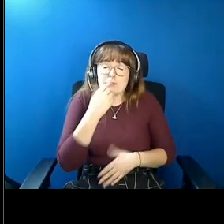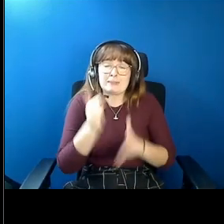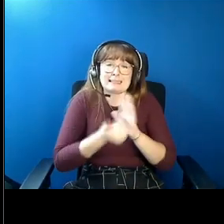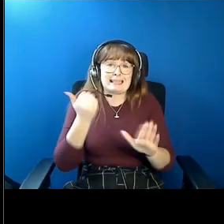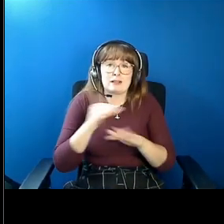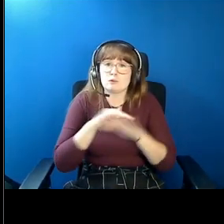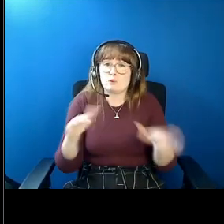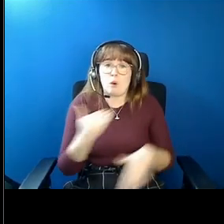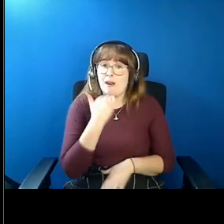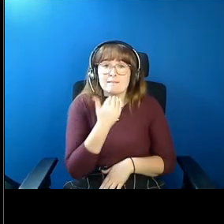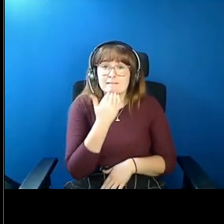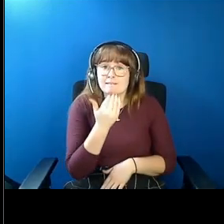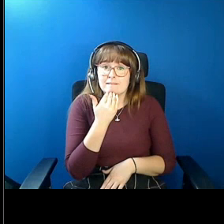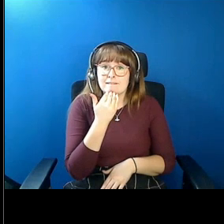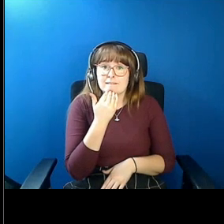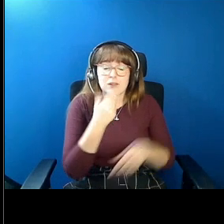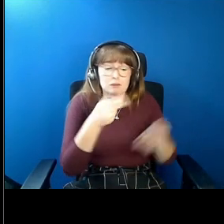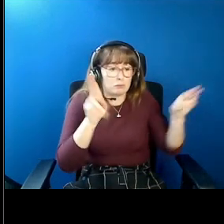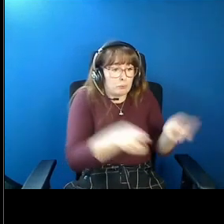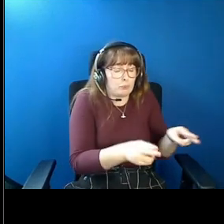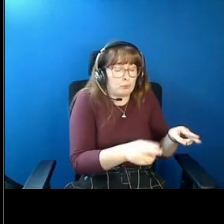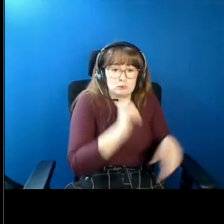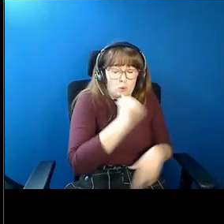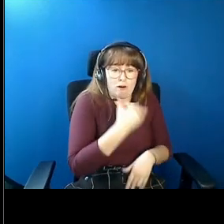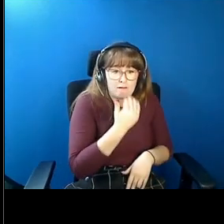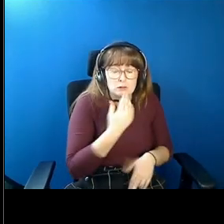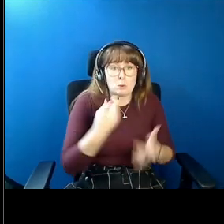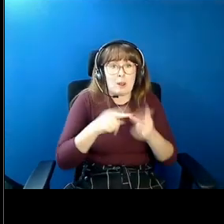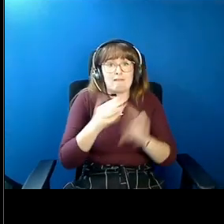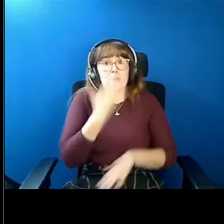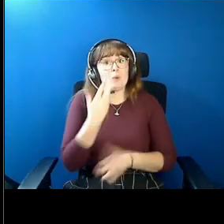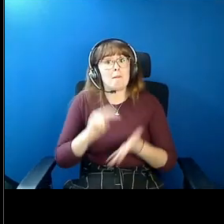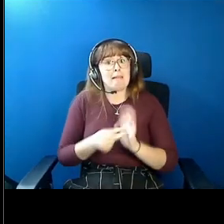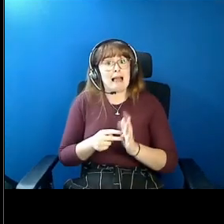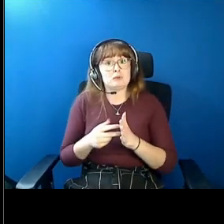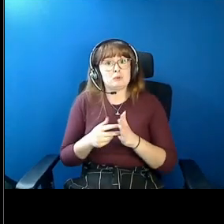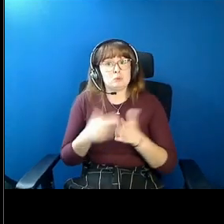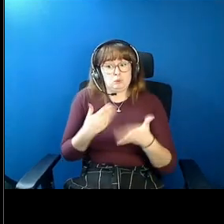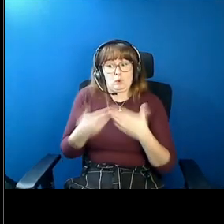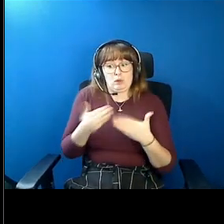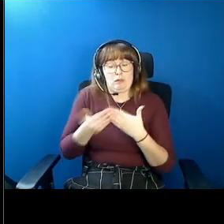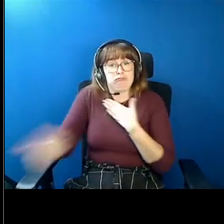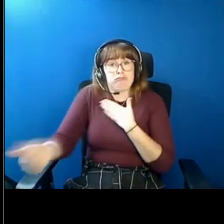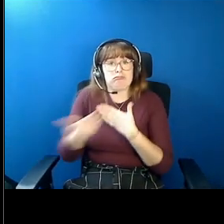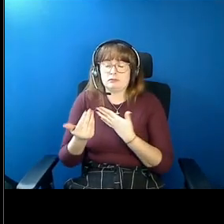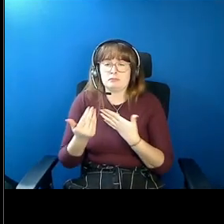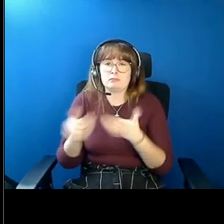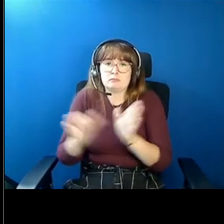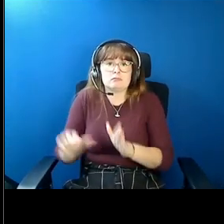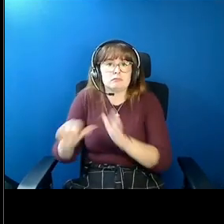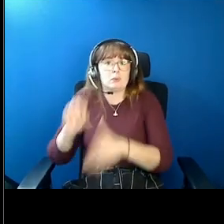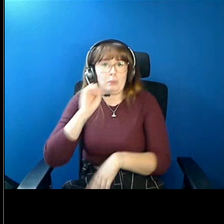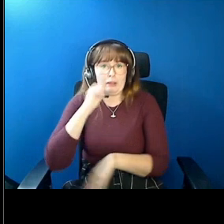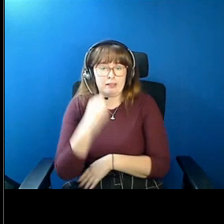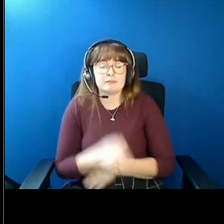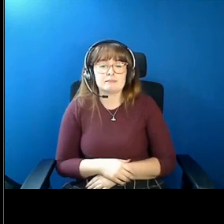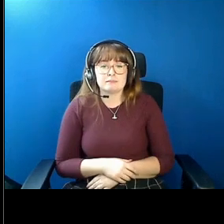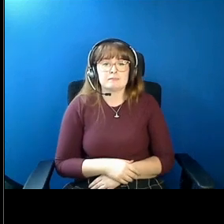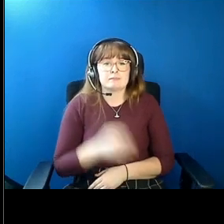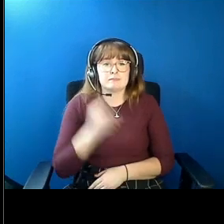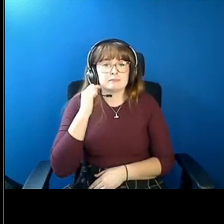be realised if we don't put plans in place to deal with them later down the line. And so a net zero approach,